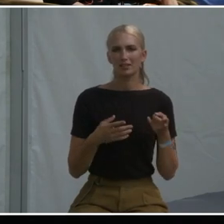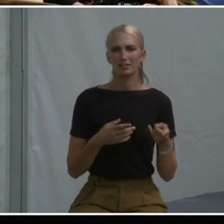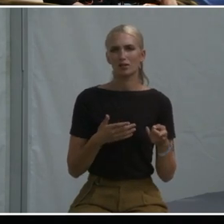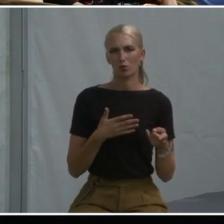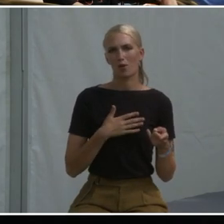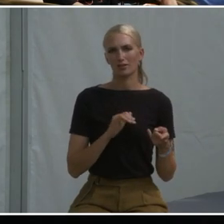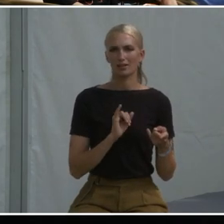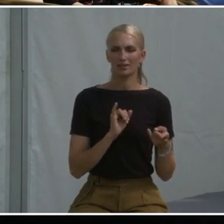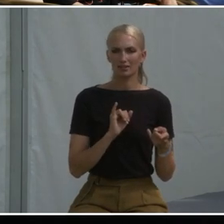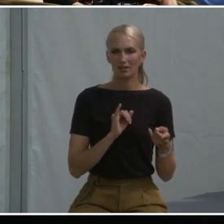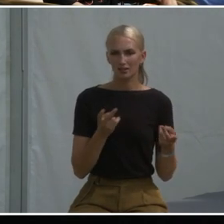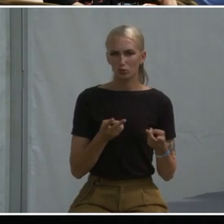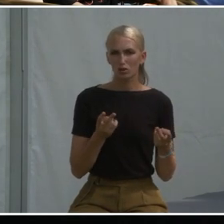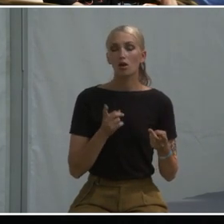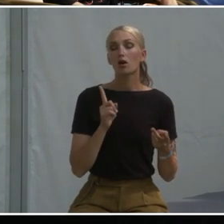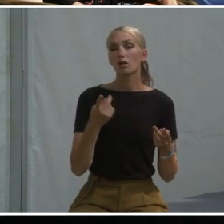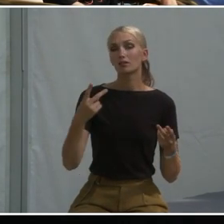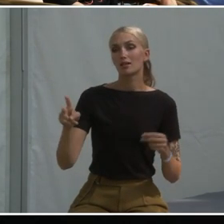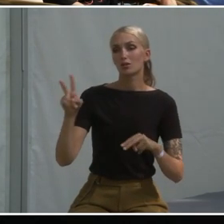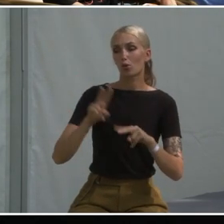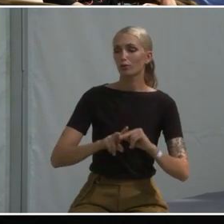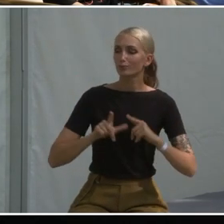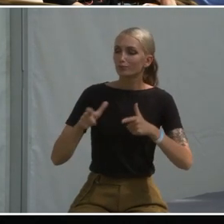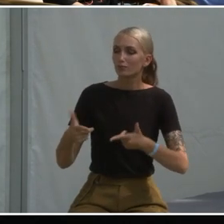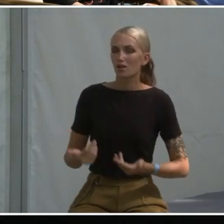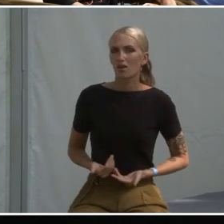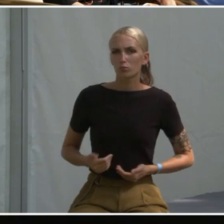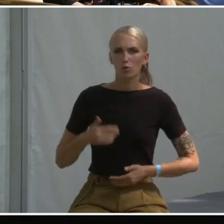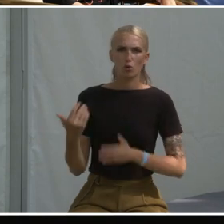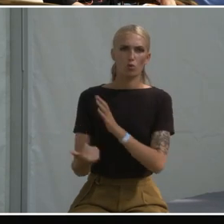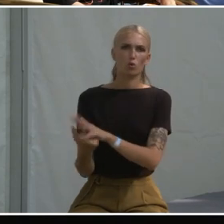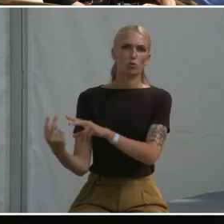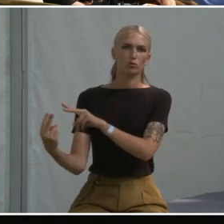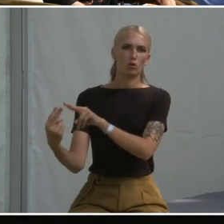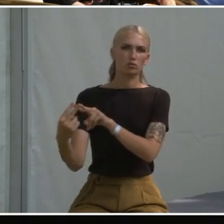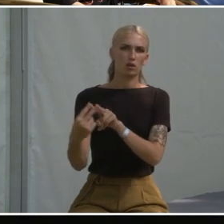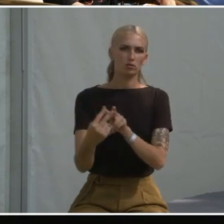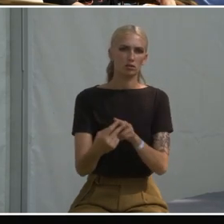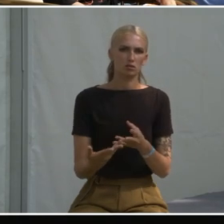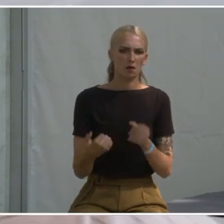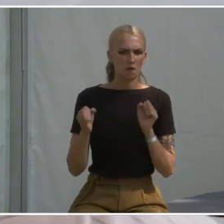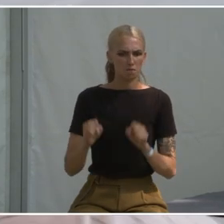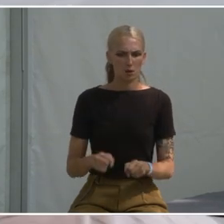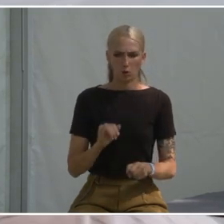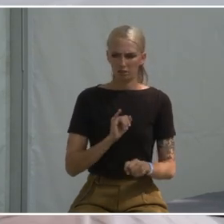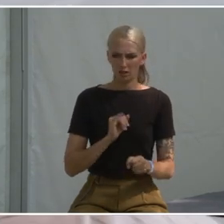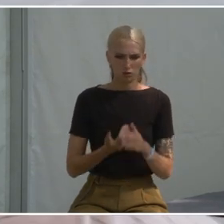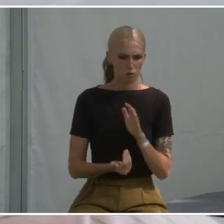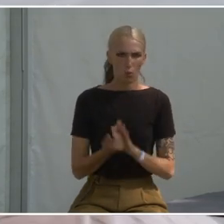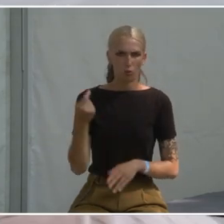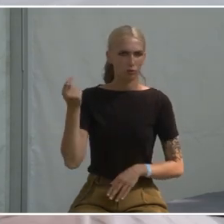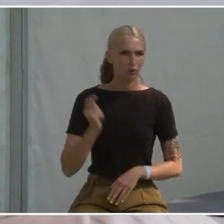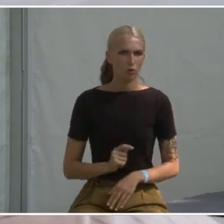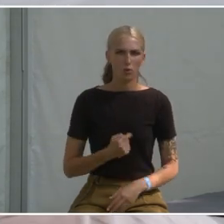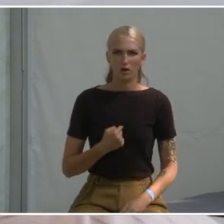identity. Now, when we move somewhere else, we have all new social connections. We have the opportunity to reinvent everything, but